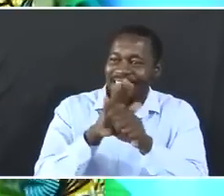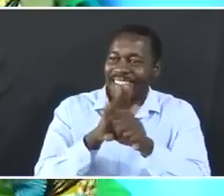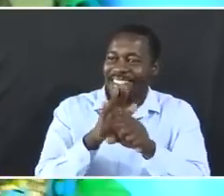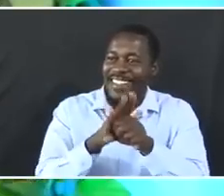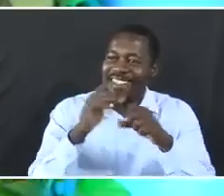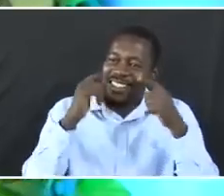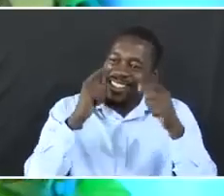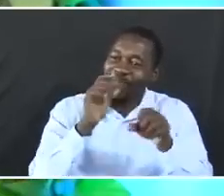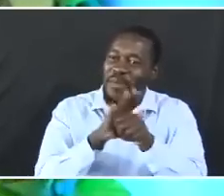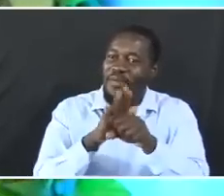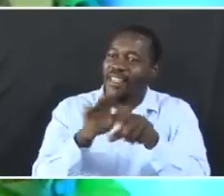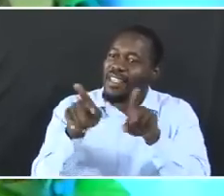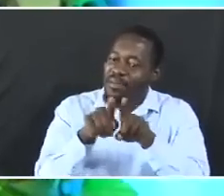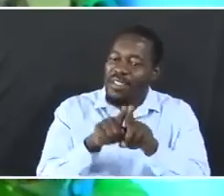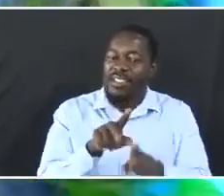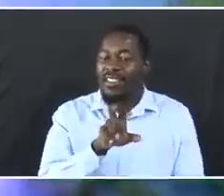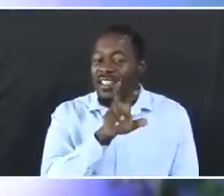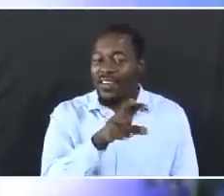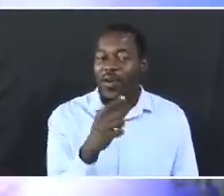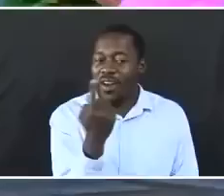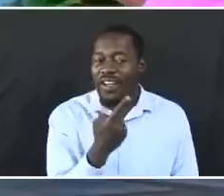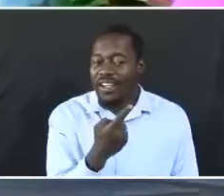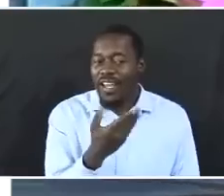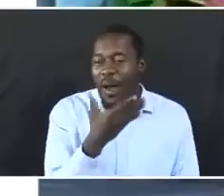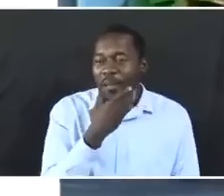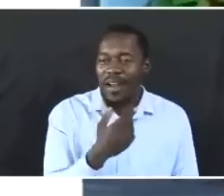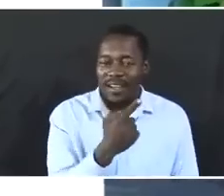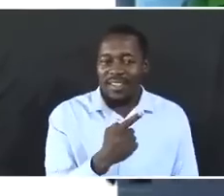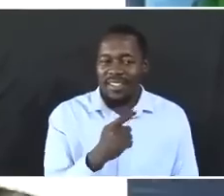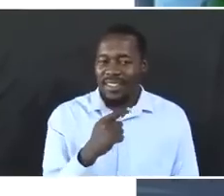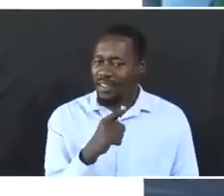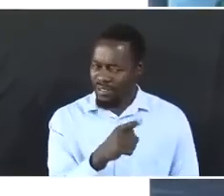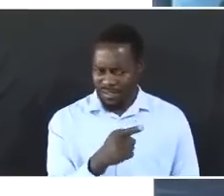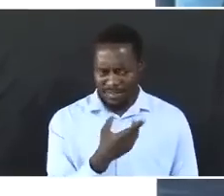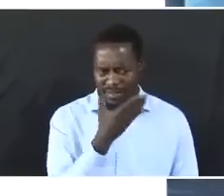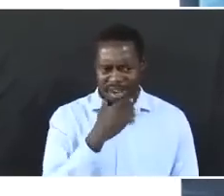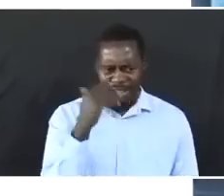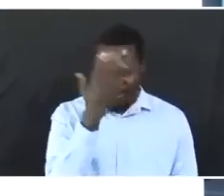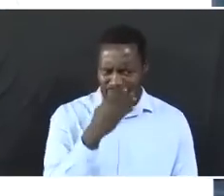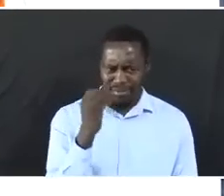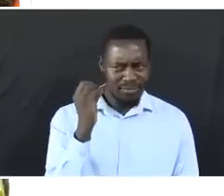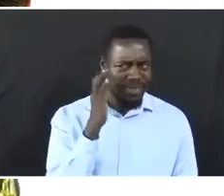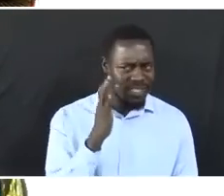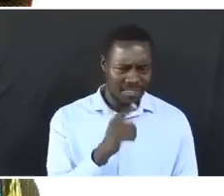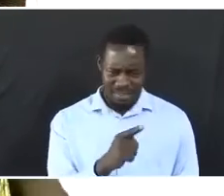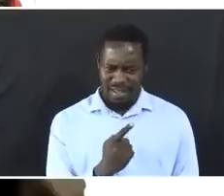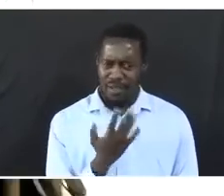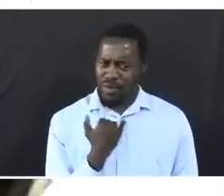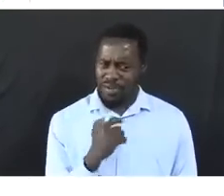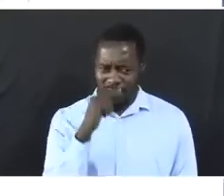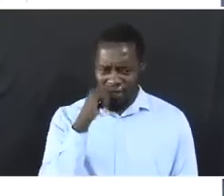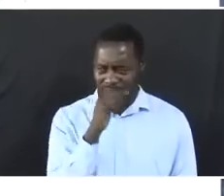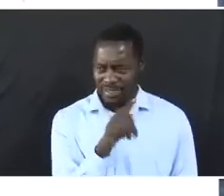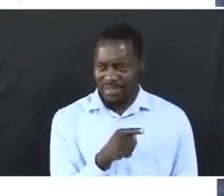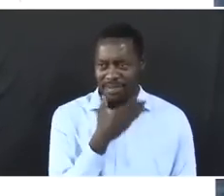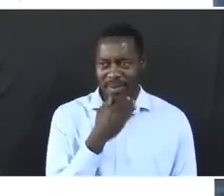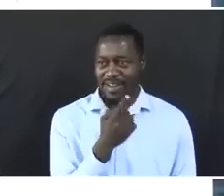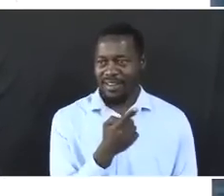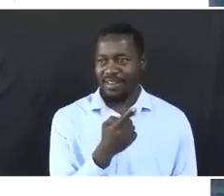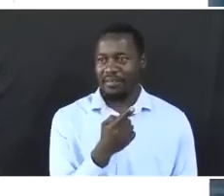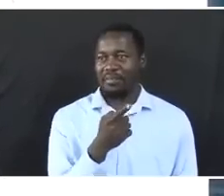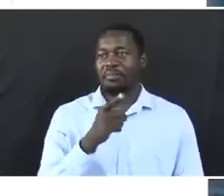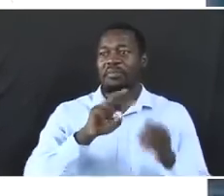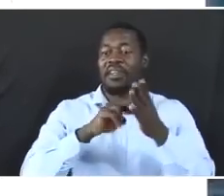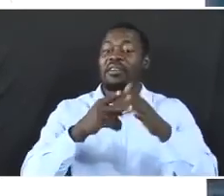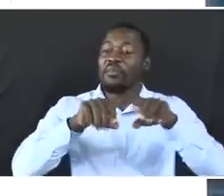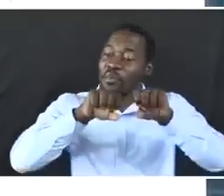So, if it was Christ speaking here today, we say a brood of adulterers. If that be the